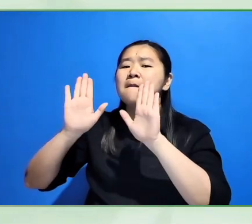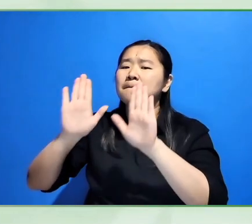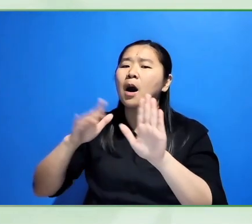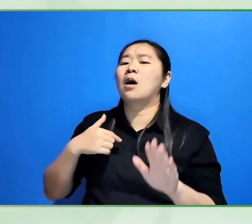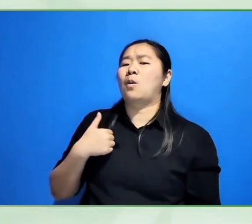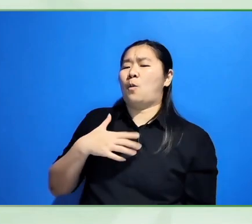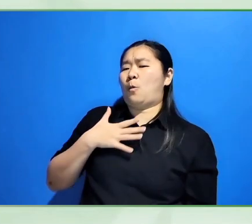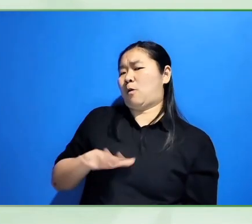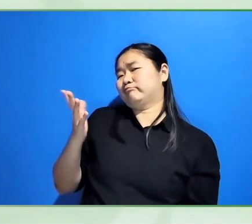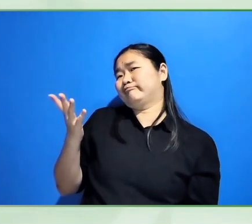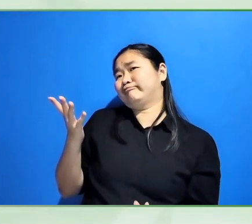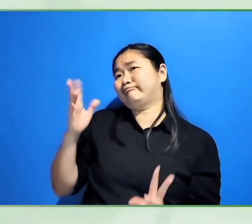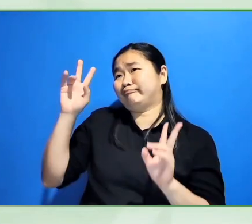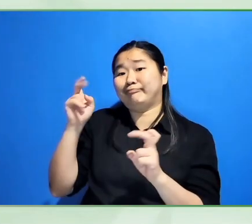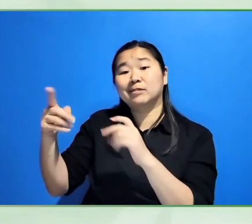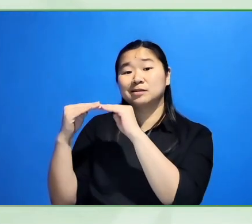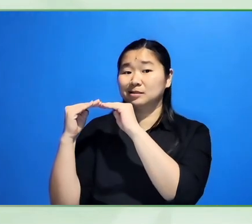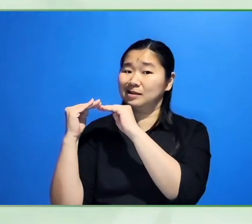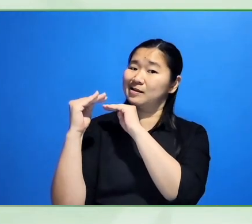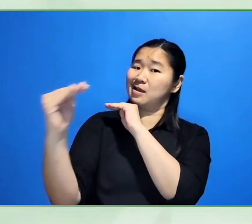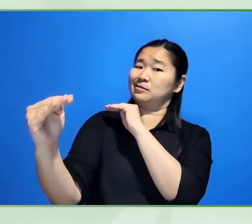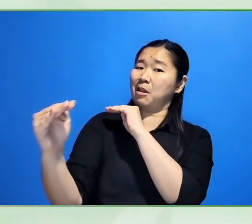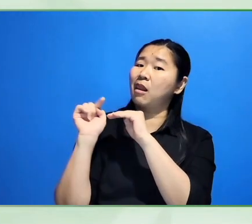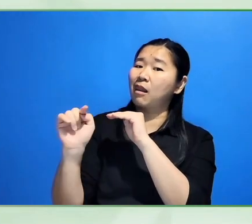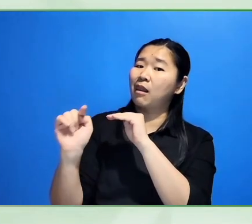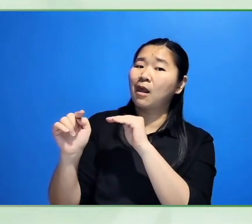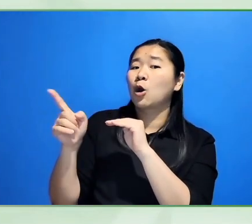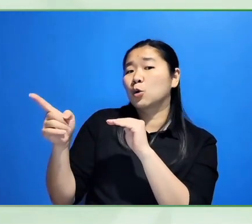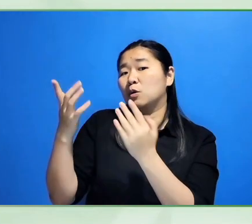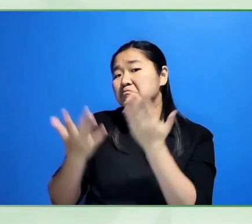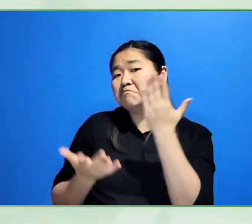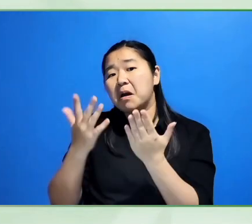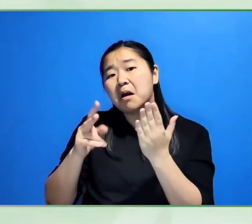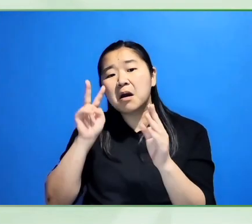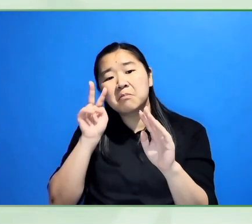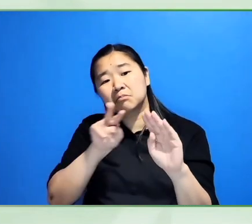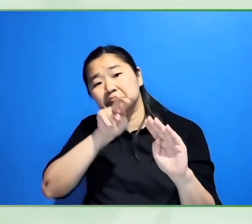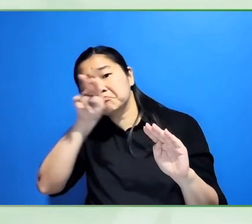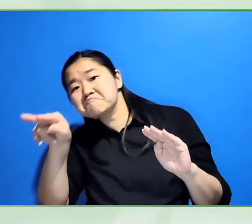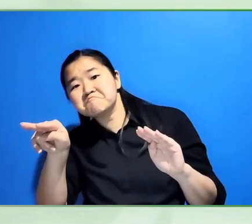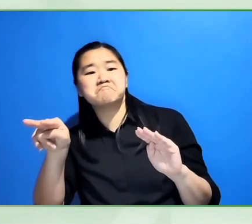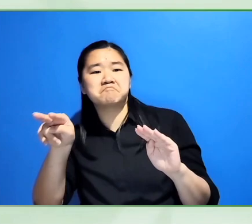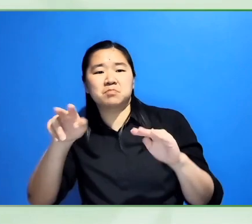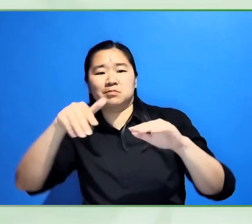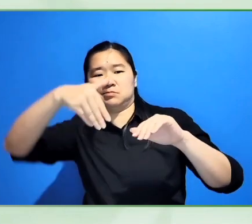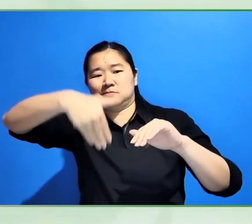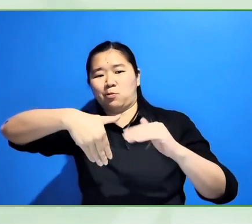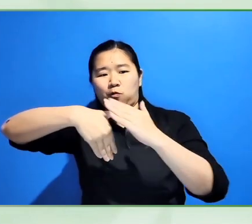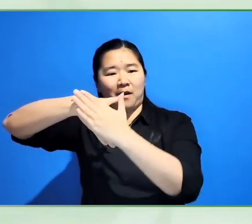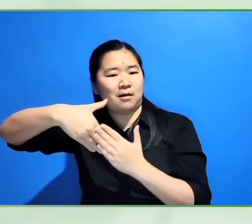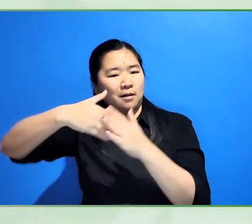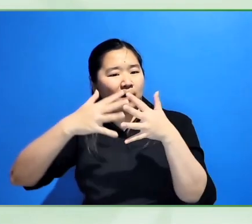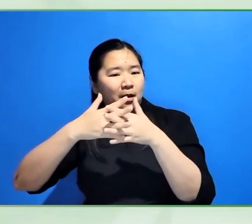about 25,000, but that belongs only to official records. As I told you all around